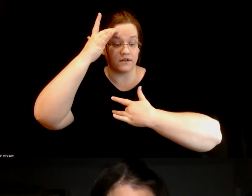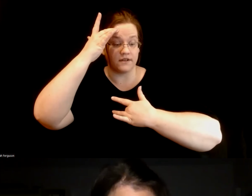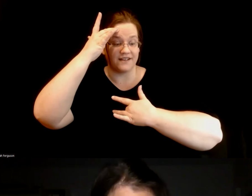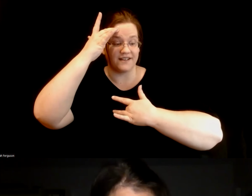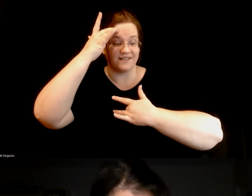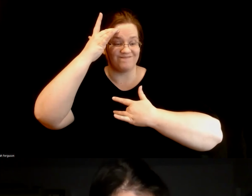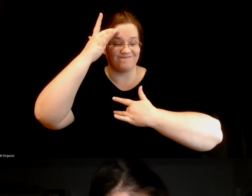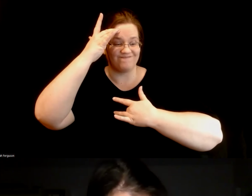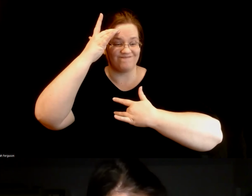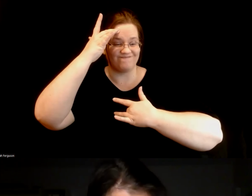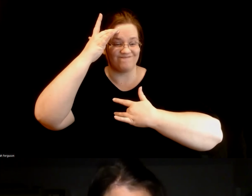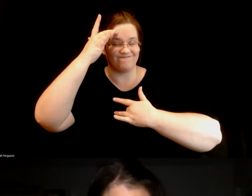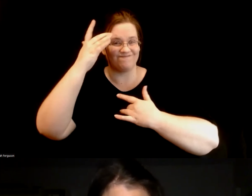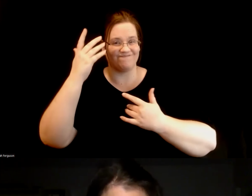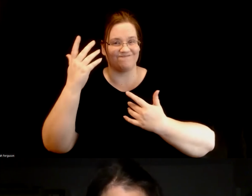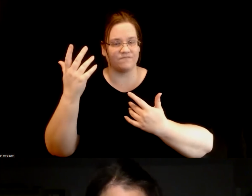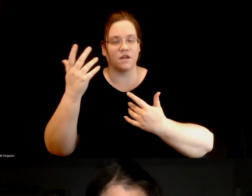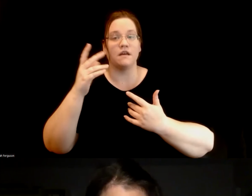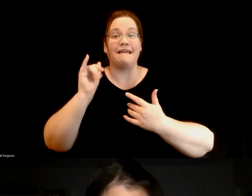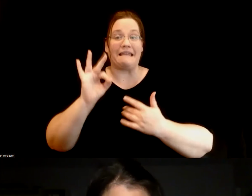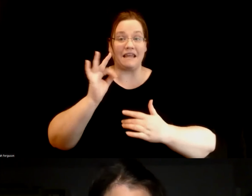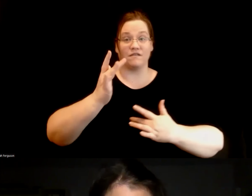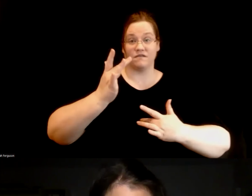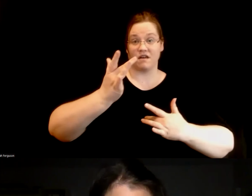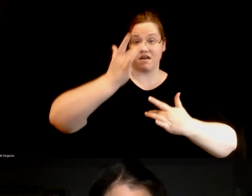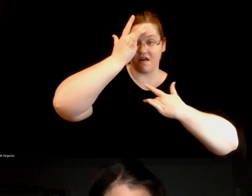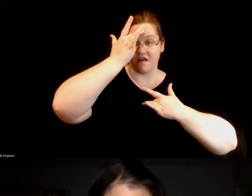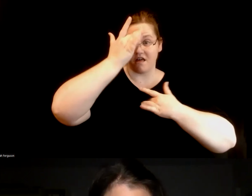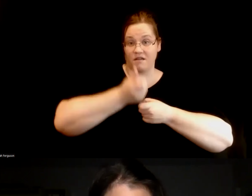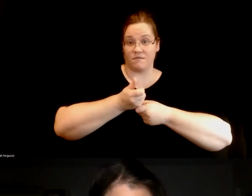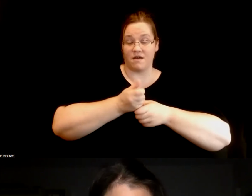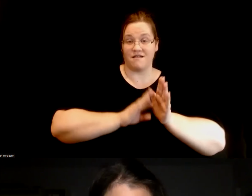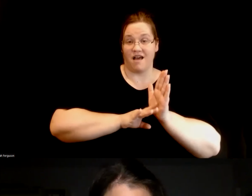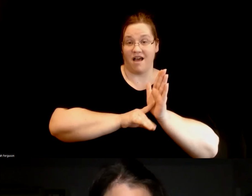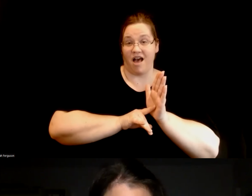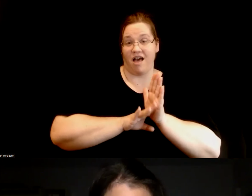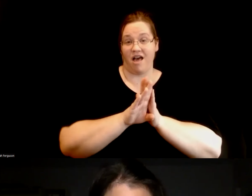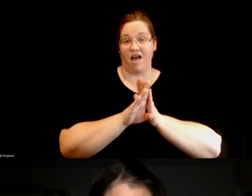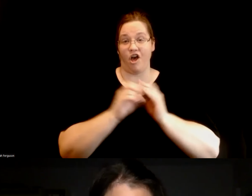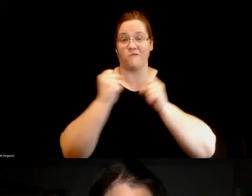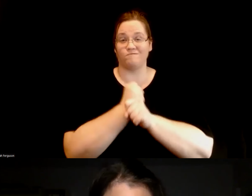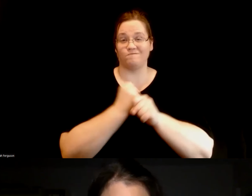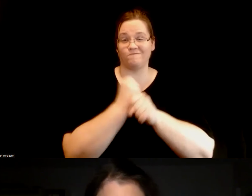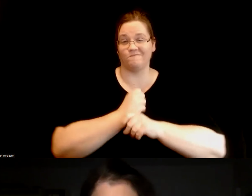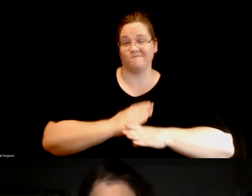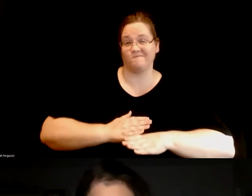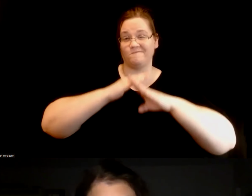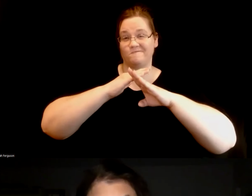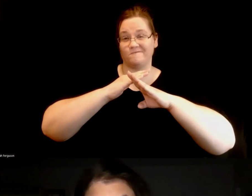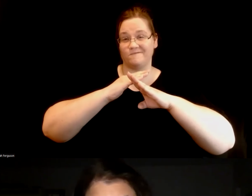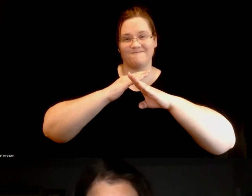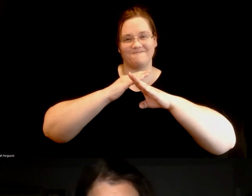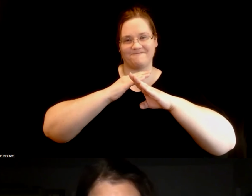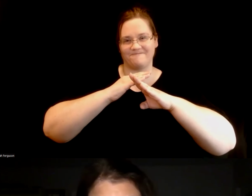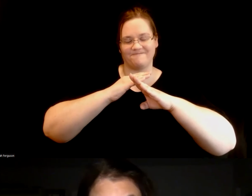a great immune inducer. Like, it doesn't create great immune response to anything really